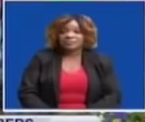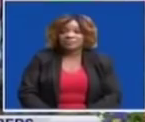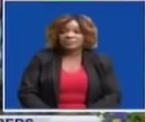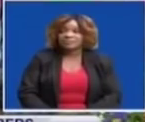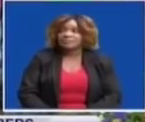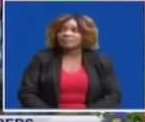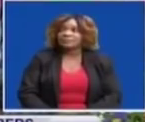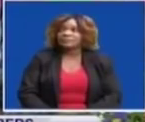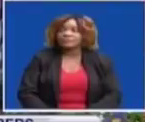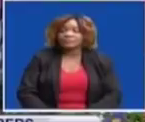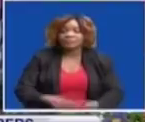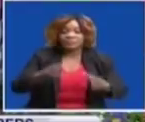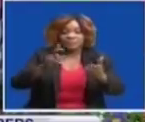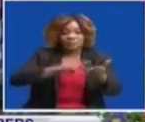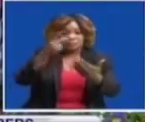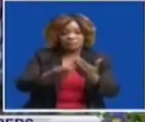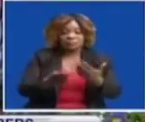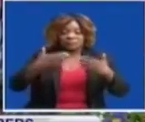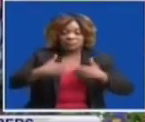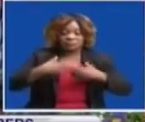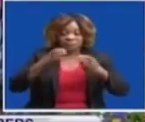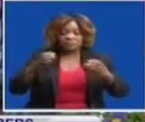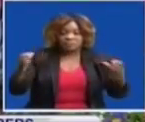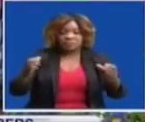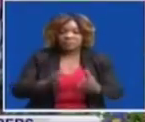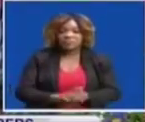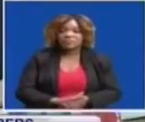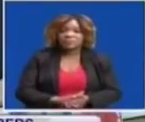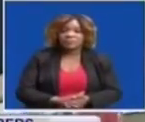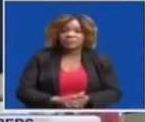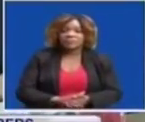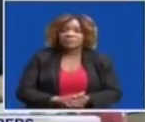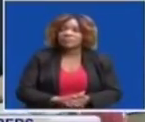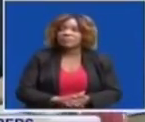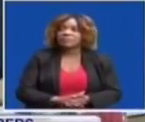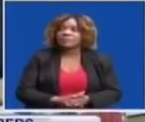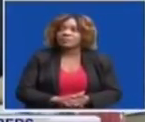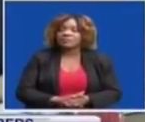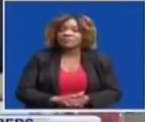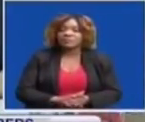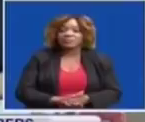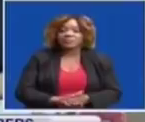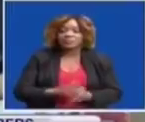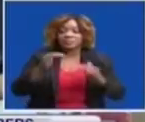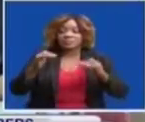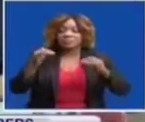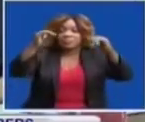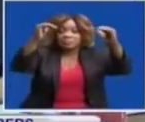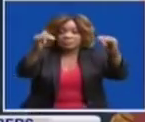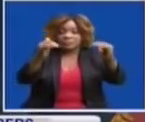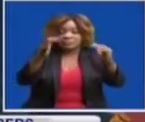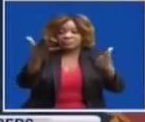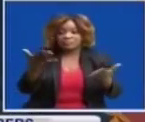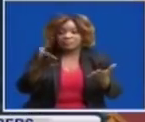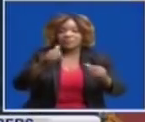We have had training programs which have been provided. We recognize how much advancements you have made in